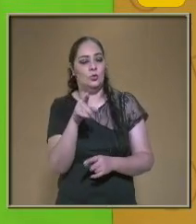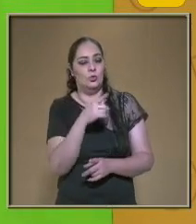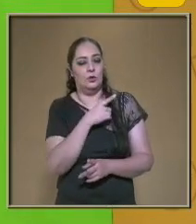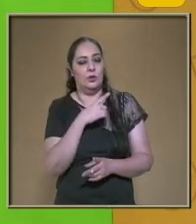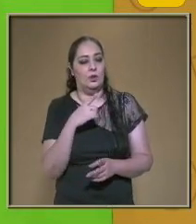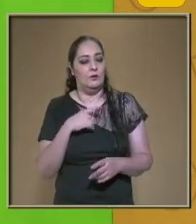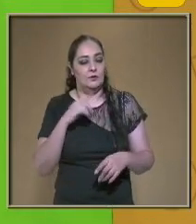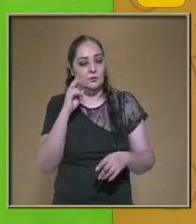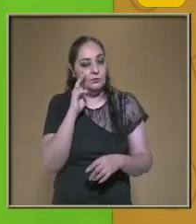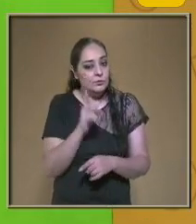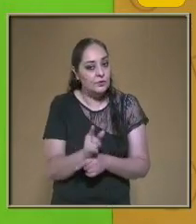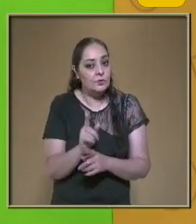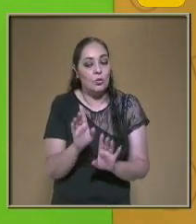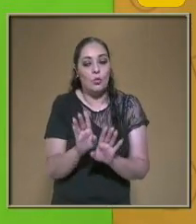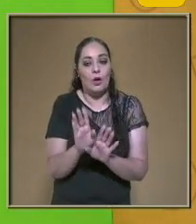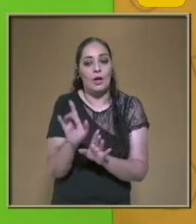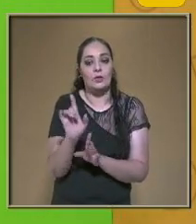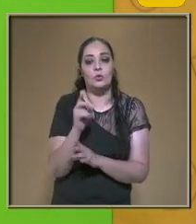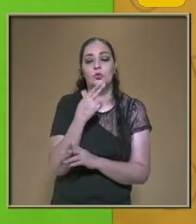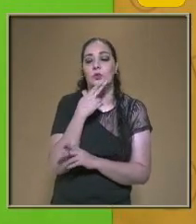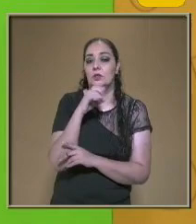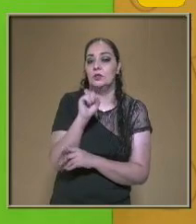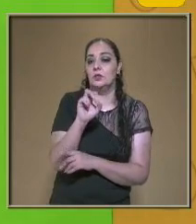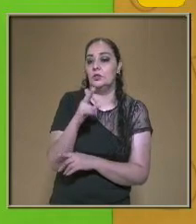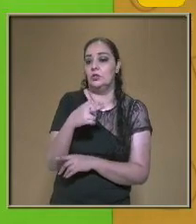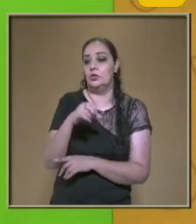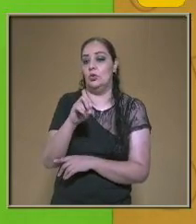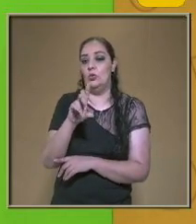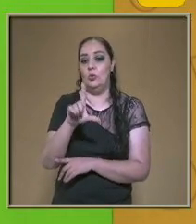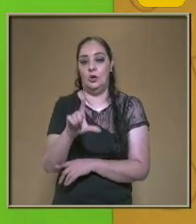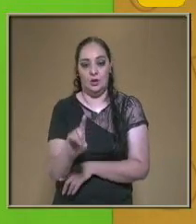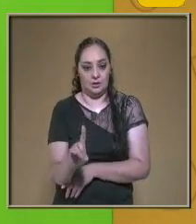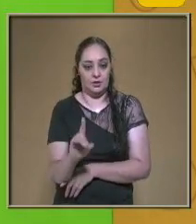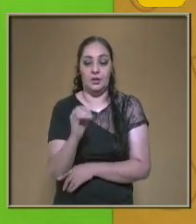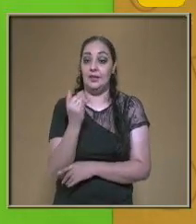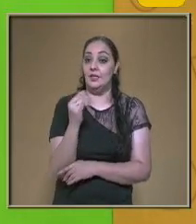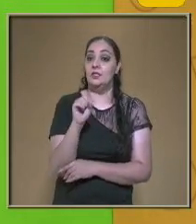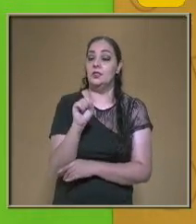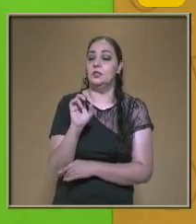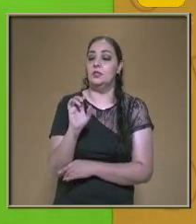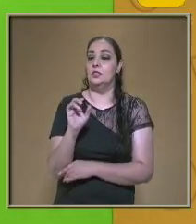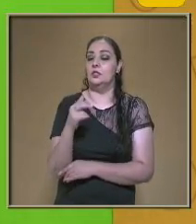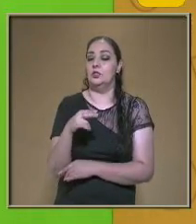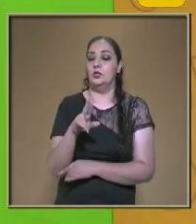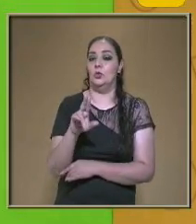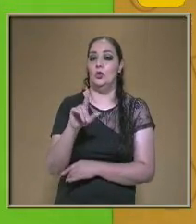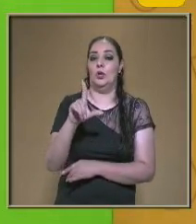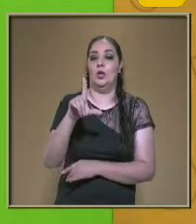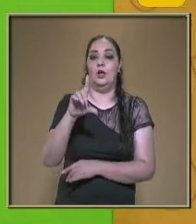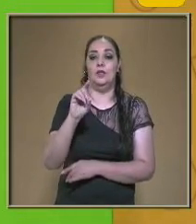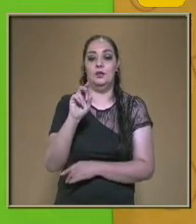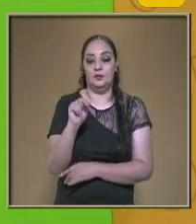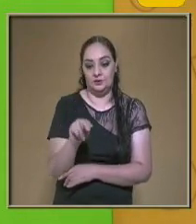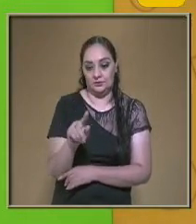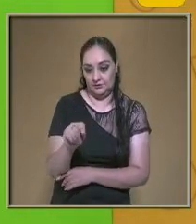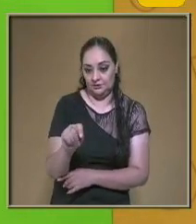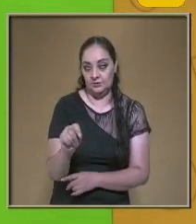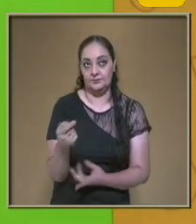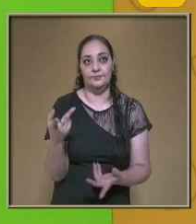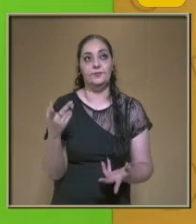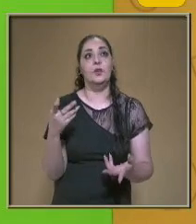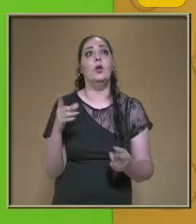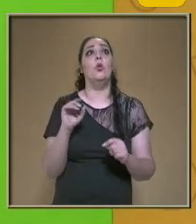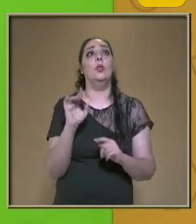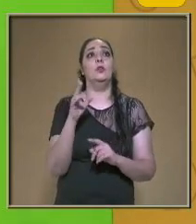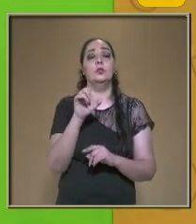shouldn't during the indications, okay? What is should? We use should, it's an indicator,